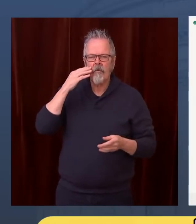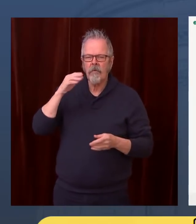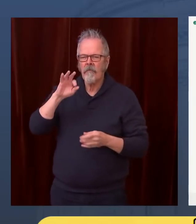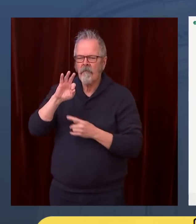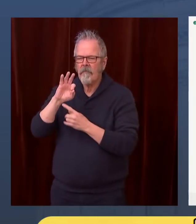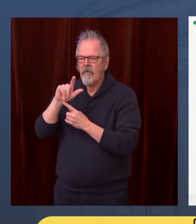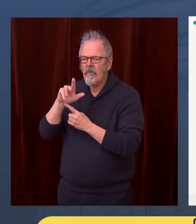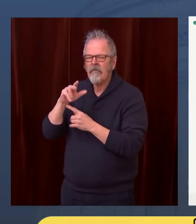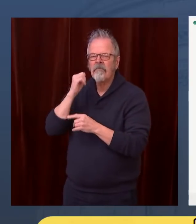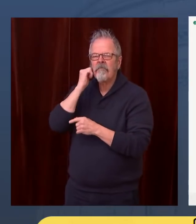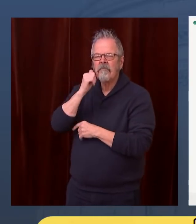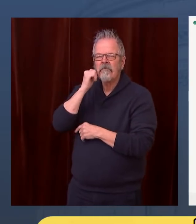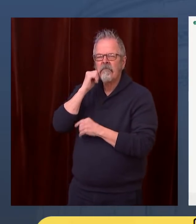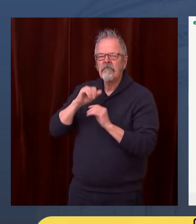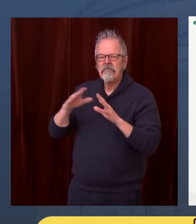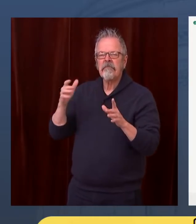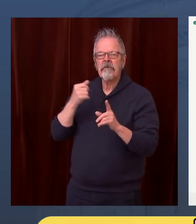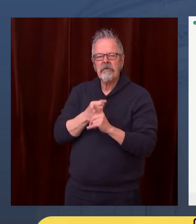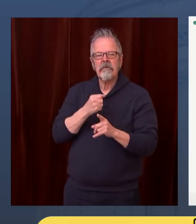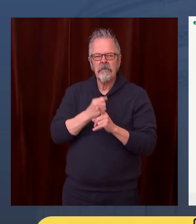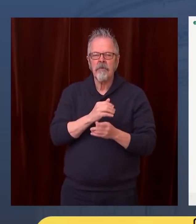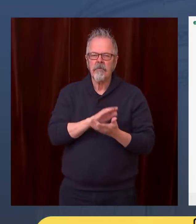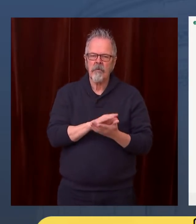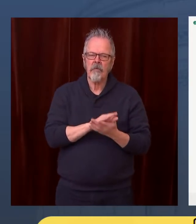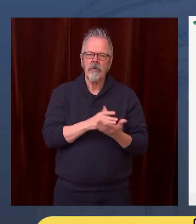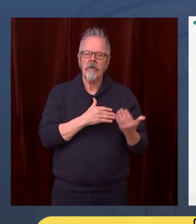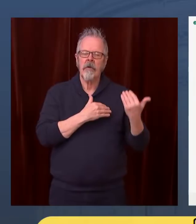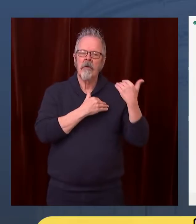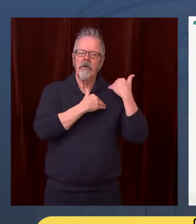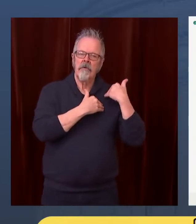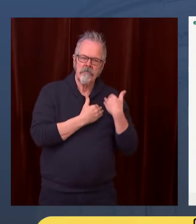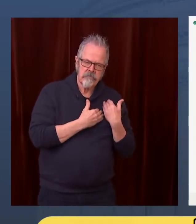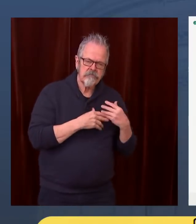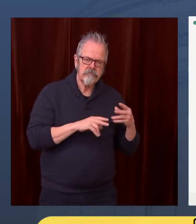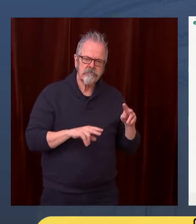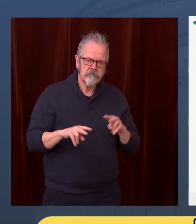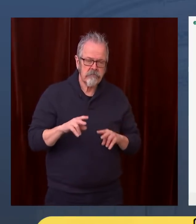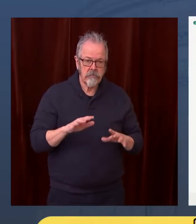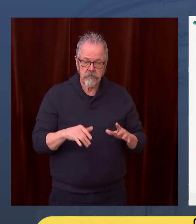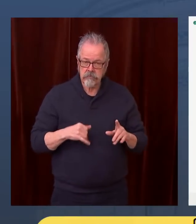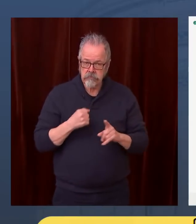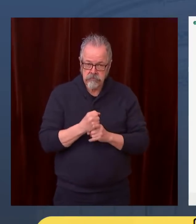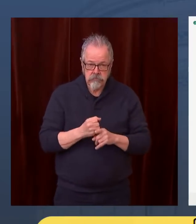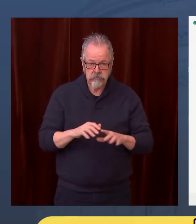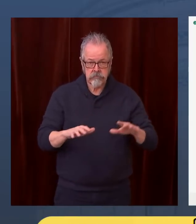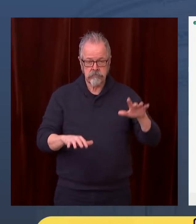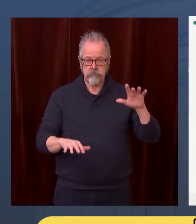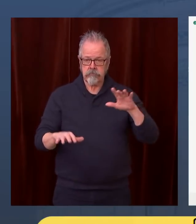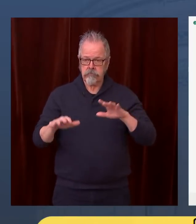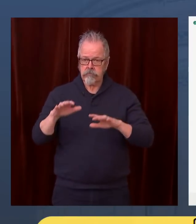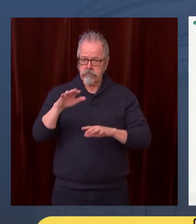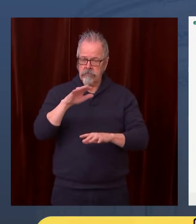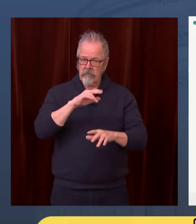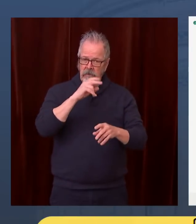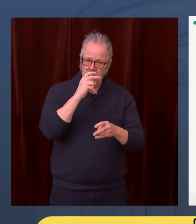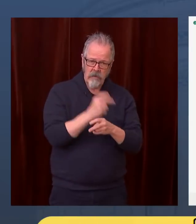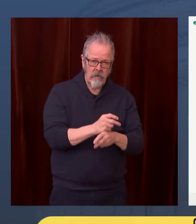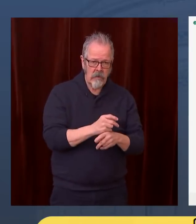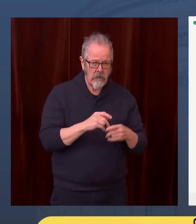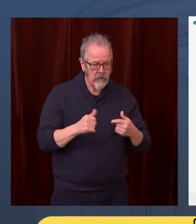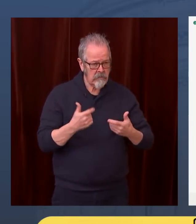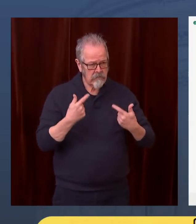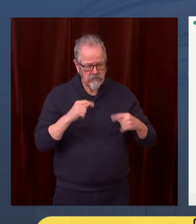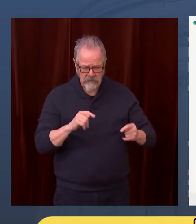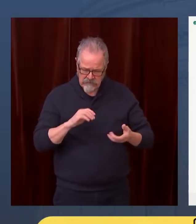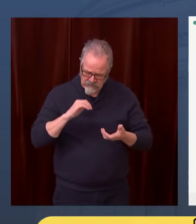other significant public health risks. And much of this will go back to them. But they've been really hard working through all of this. They've been good partners, and we'll expect that